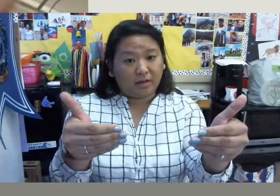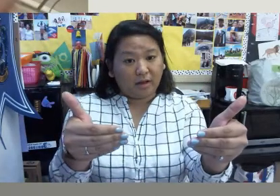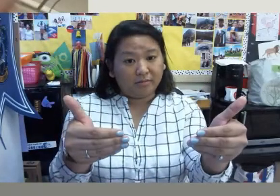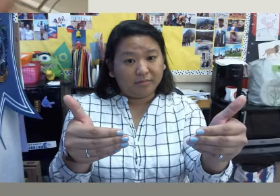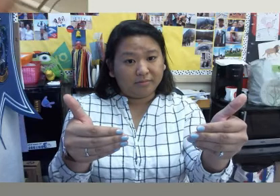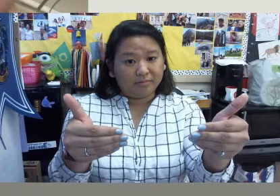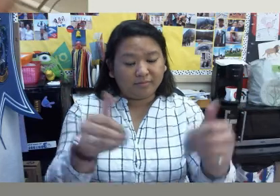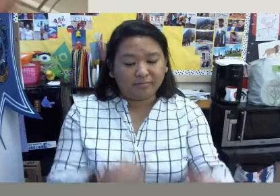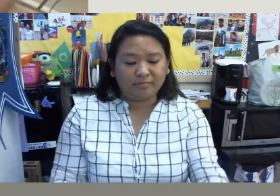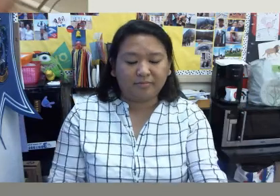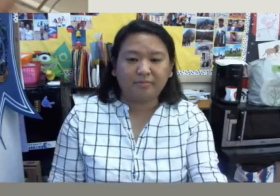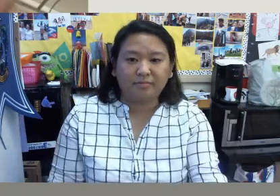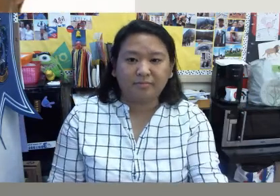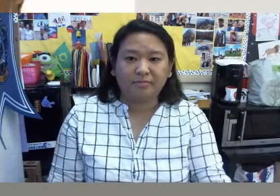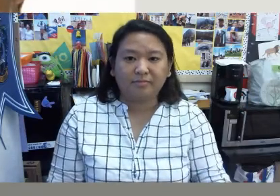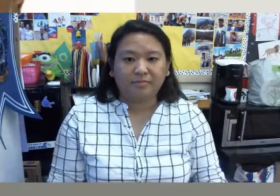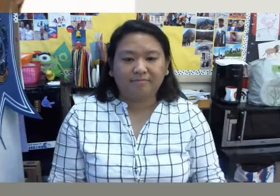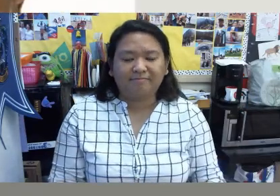We get along.